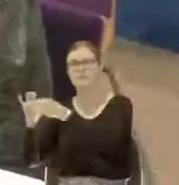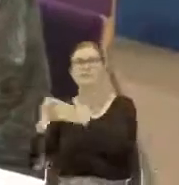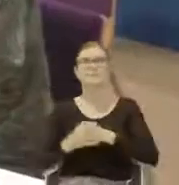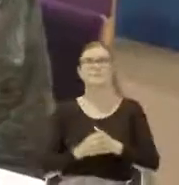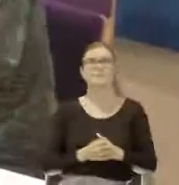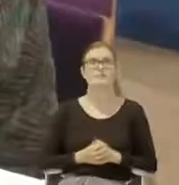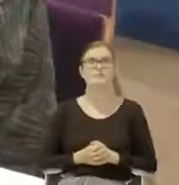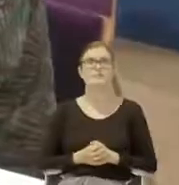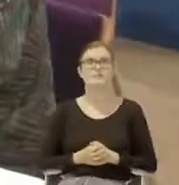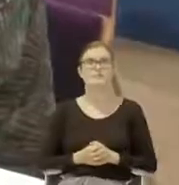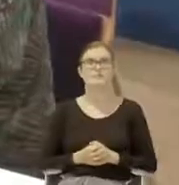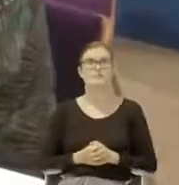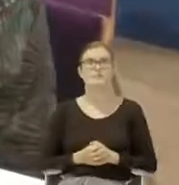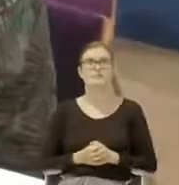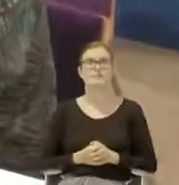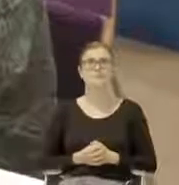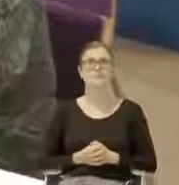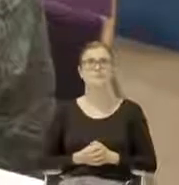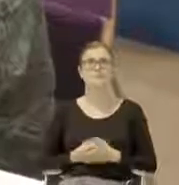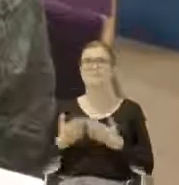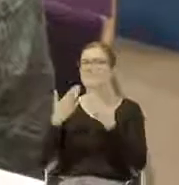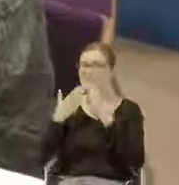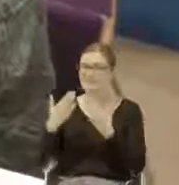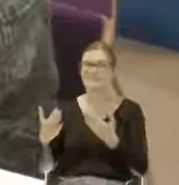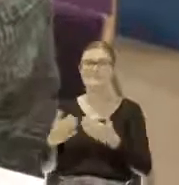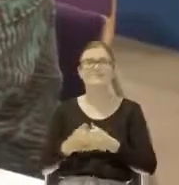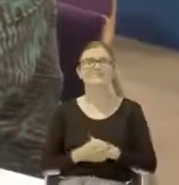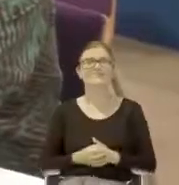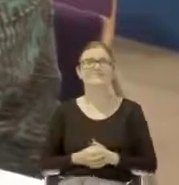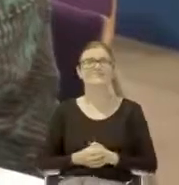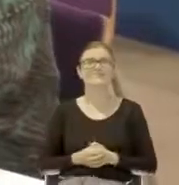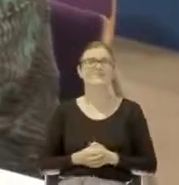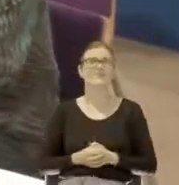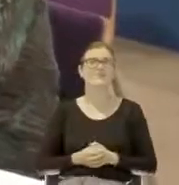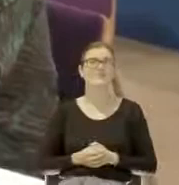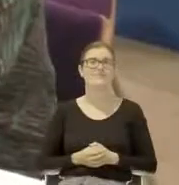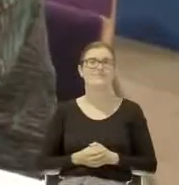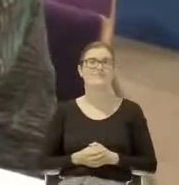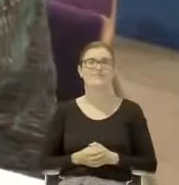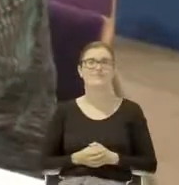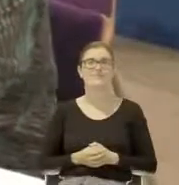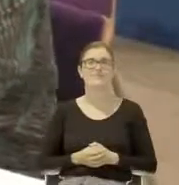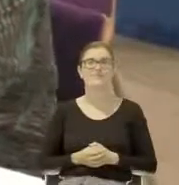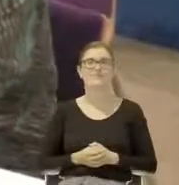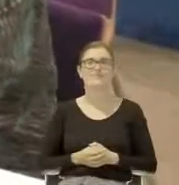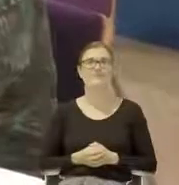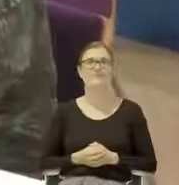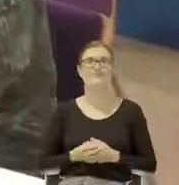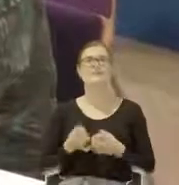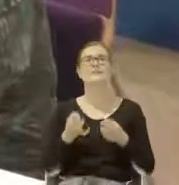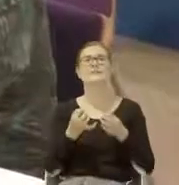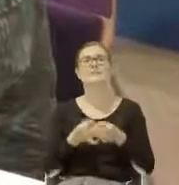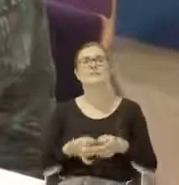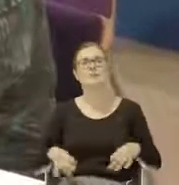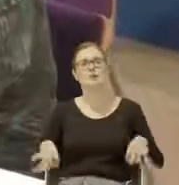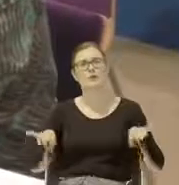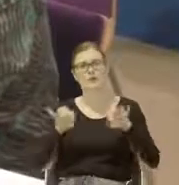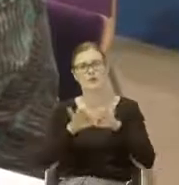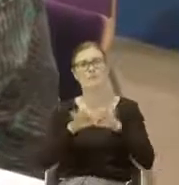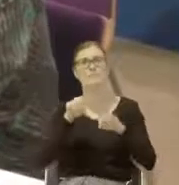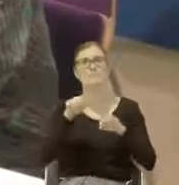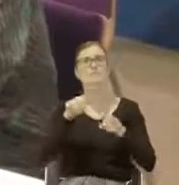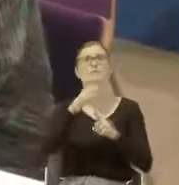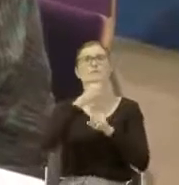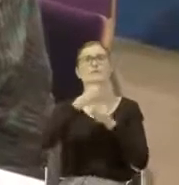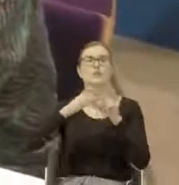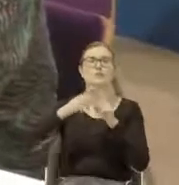Thank you very much, and for framing this around a society, a global society, which I think is something that we're trying to strive towards.